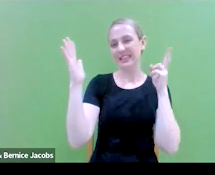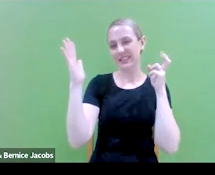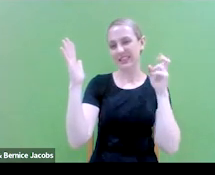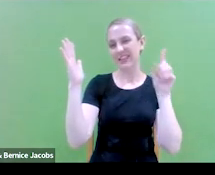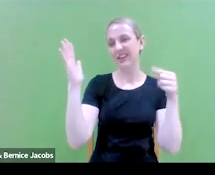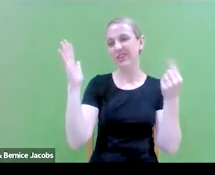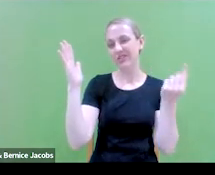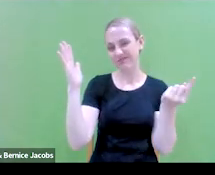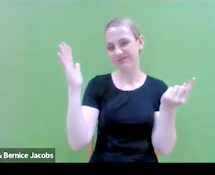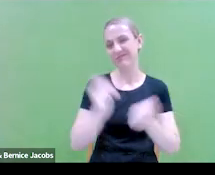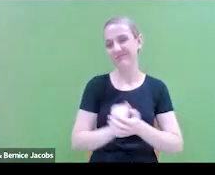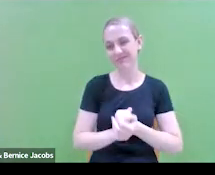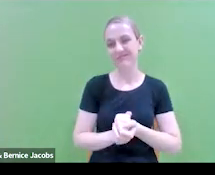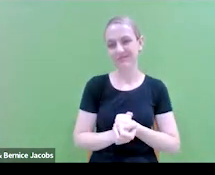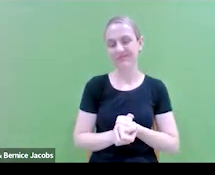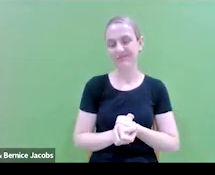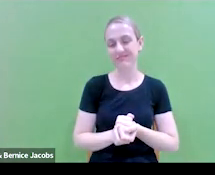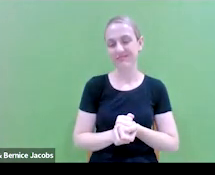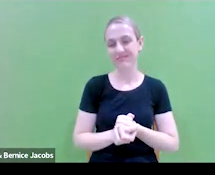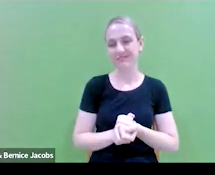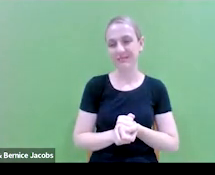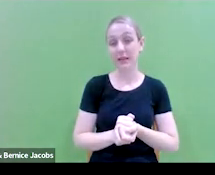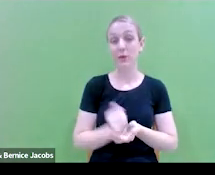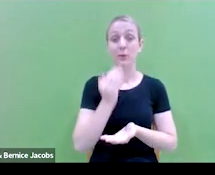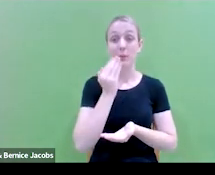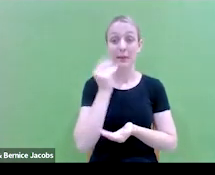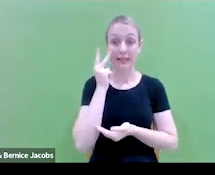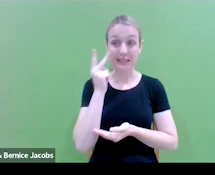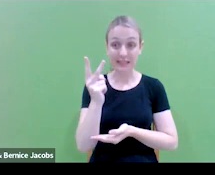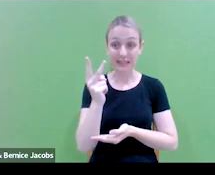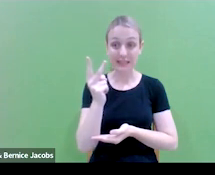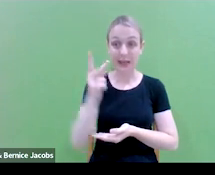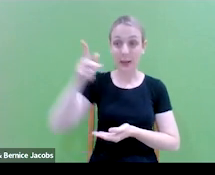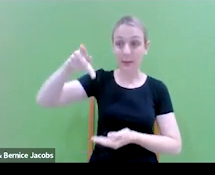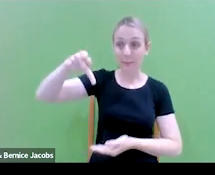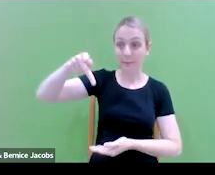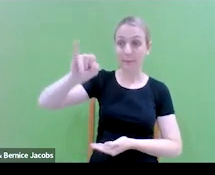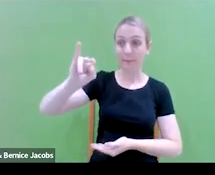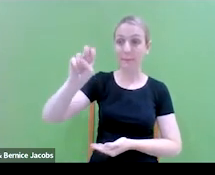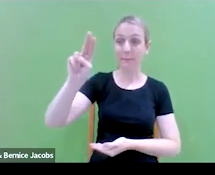the speaker. As you can see, we have pinned our